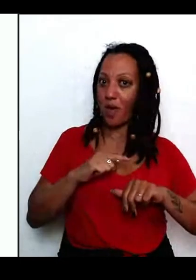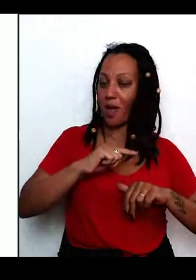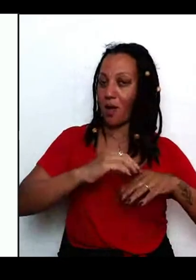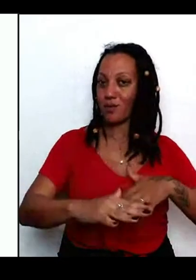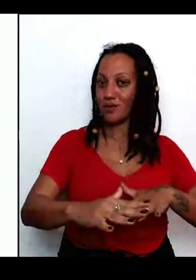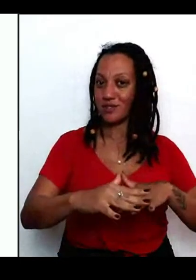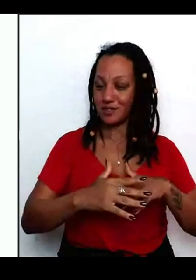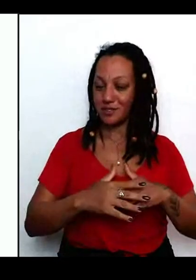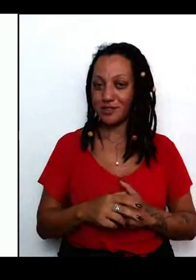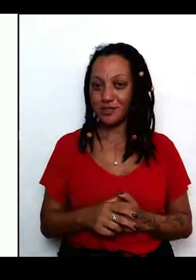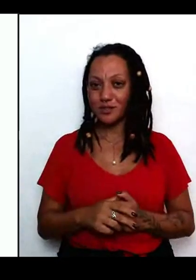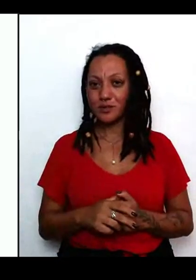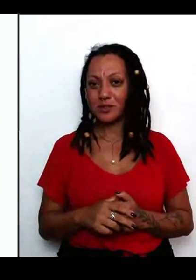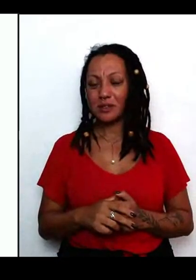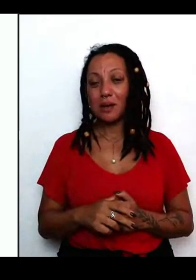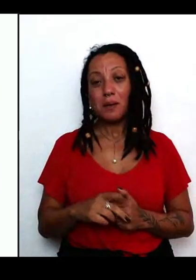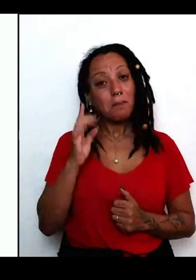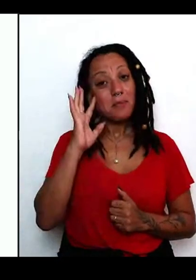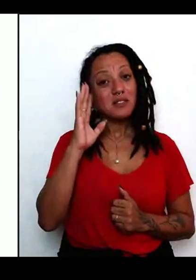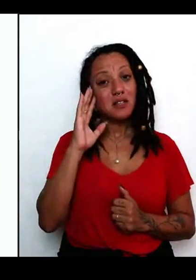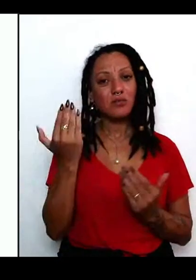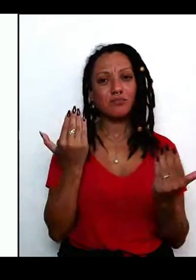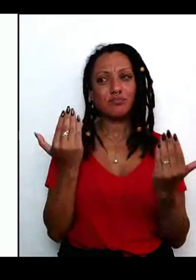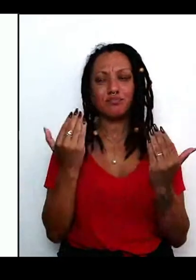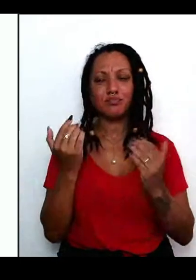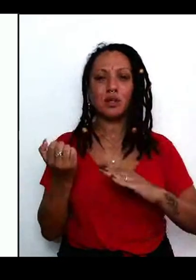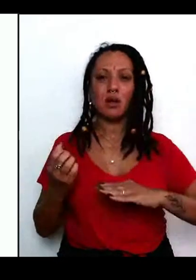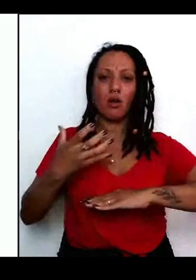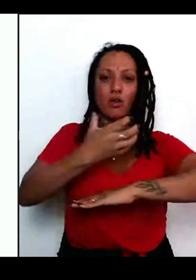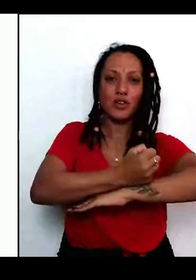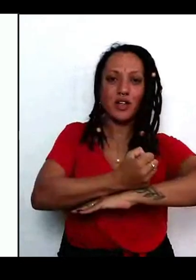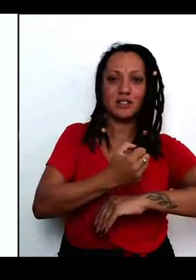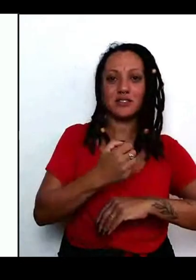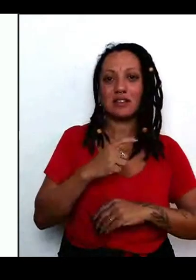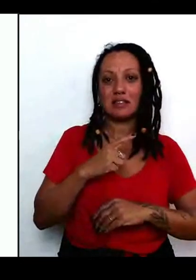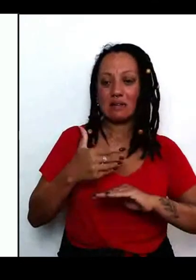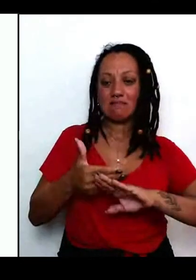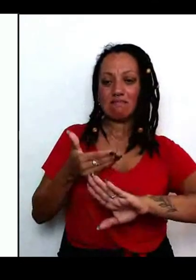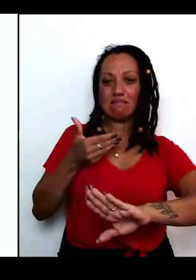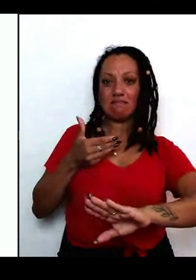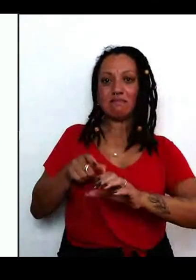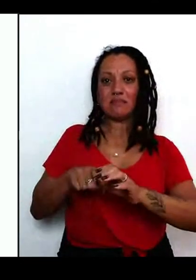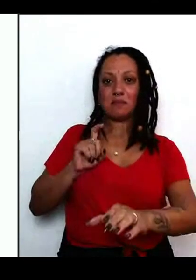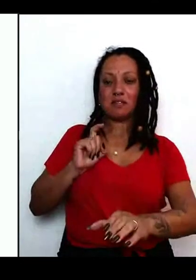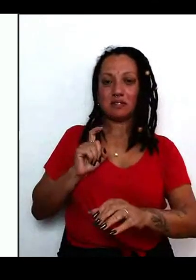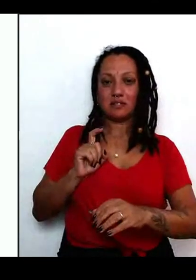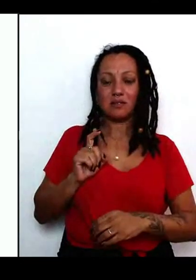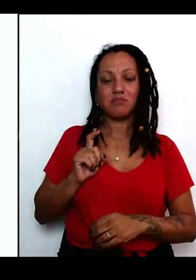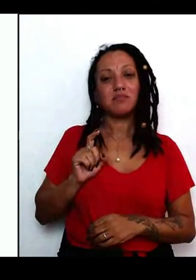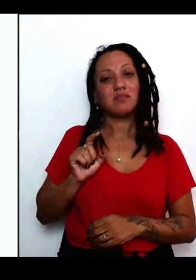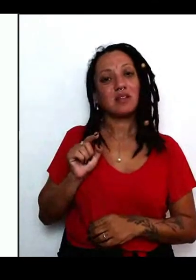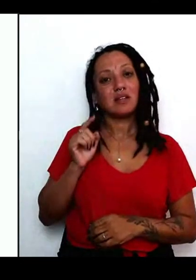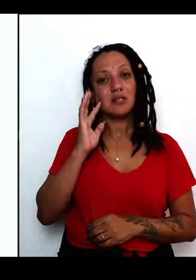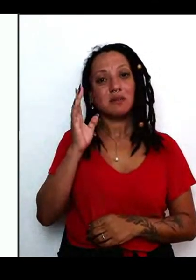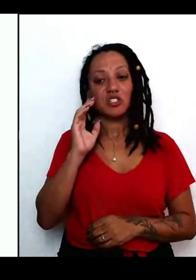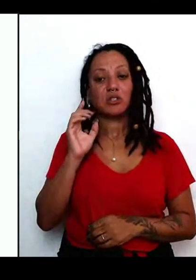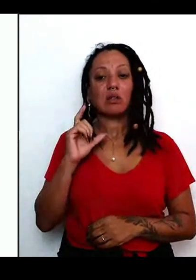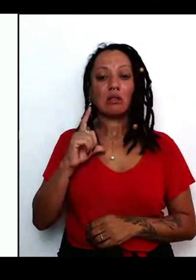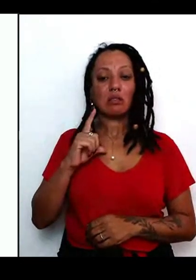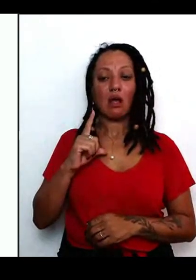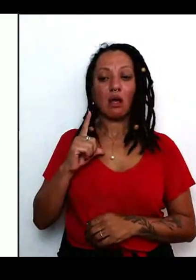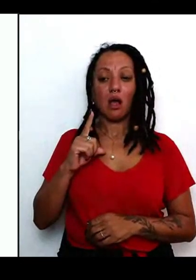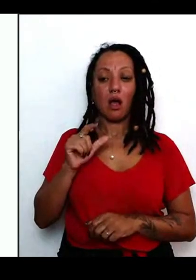and Independence in its scales that require fixed positions between bodies and between bodies and places